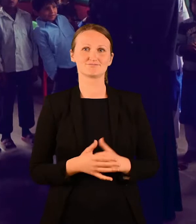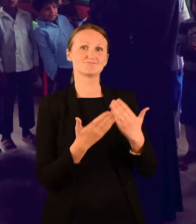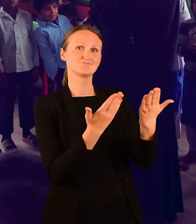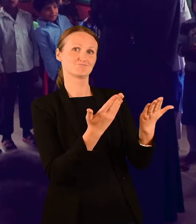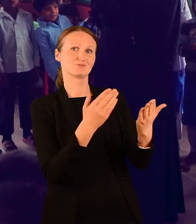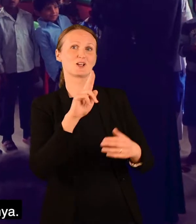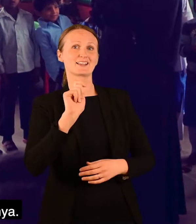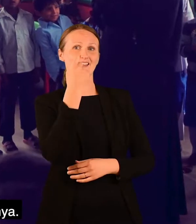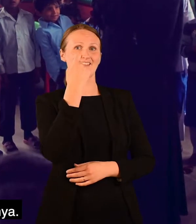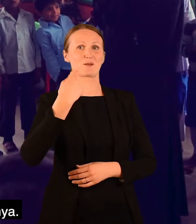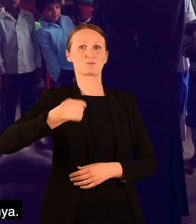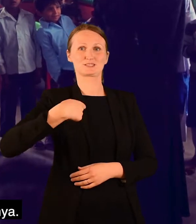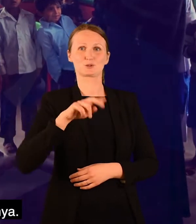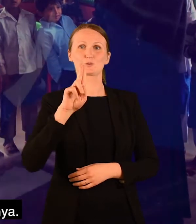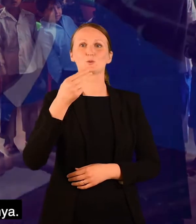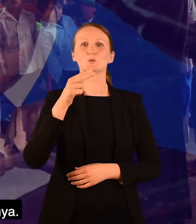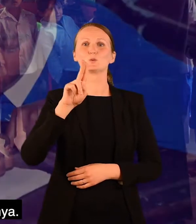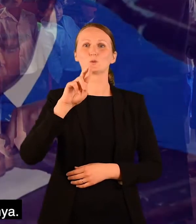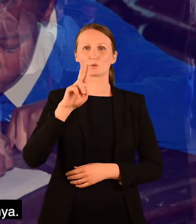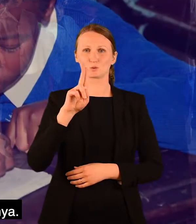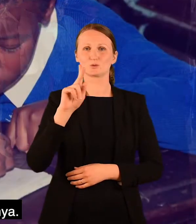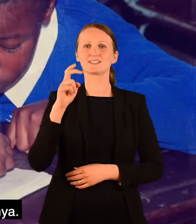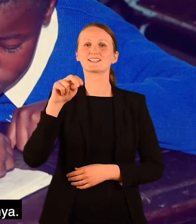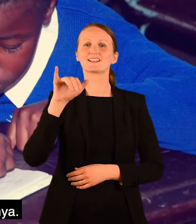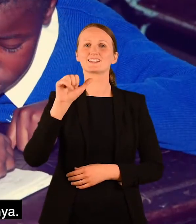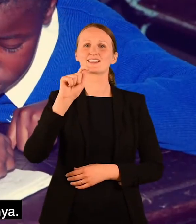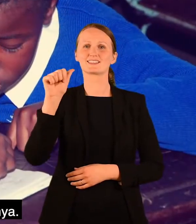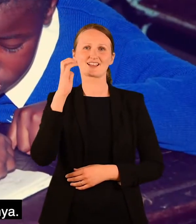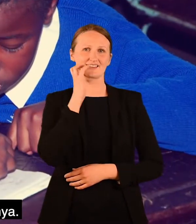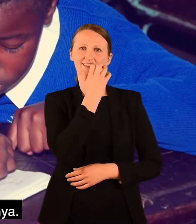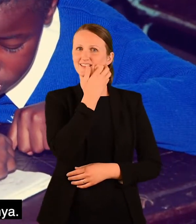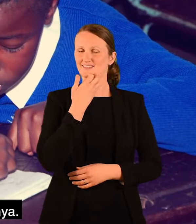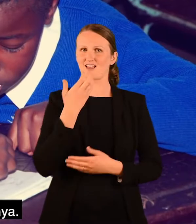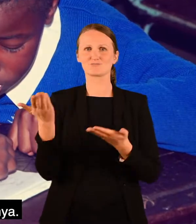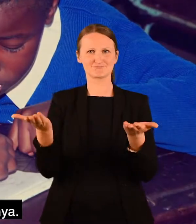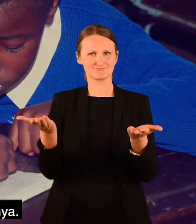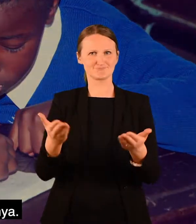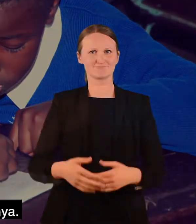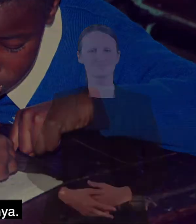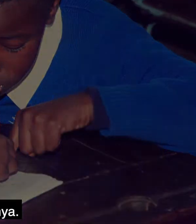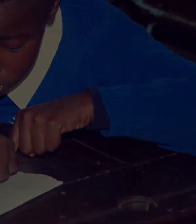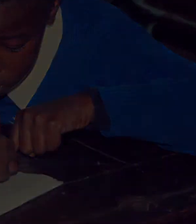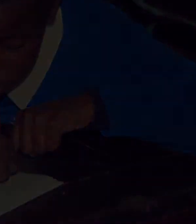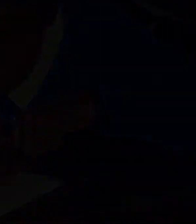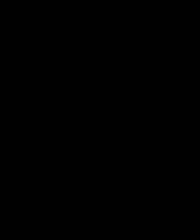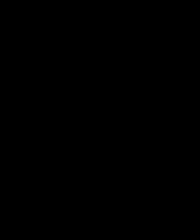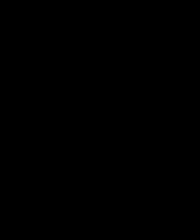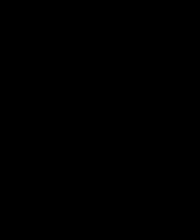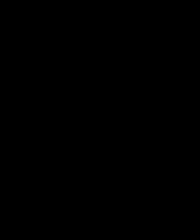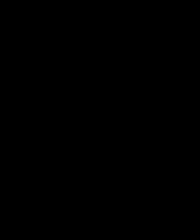United Kingdom, and His Excellency President Uhuru Kenyatta of Kenya.